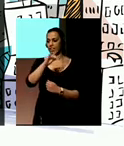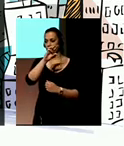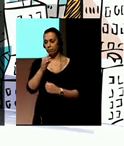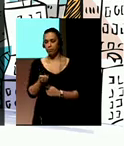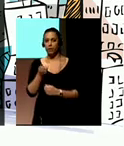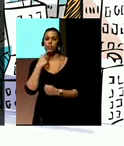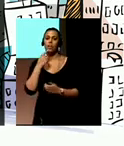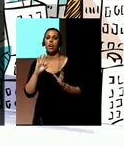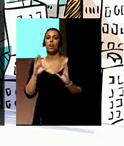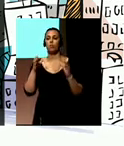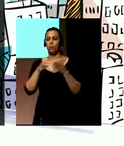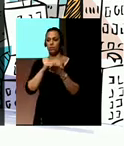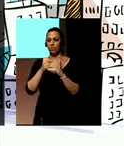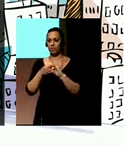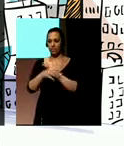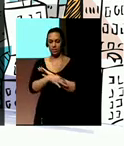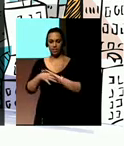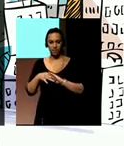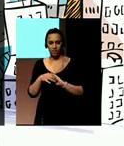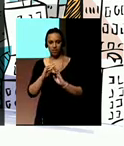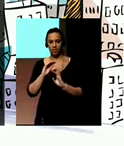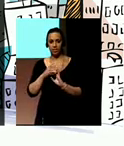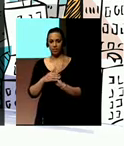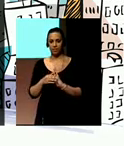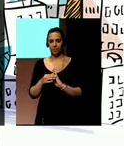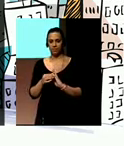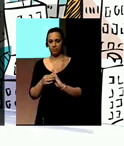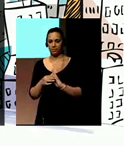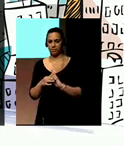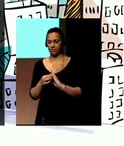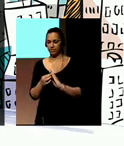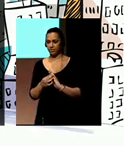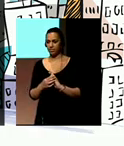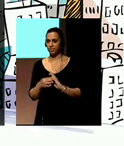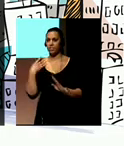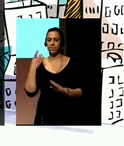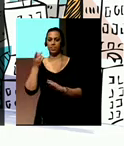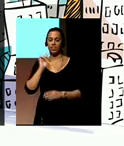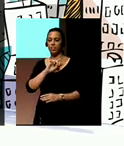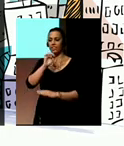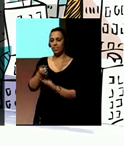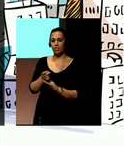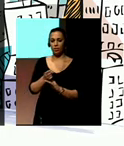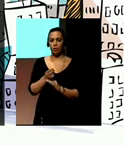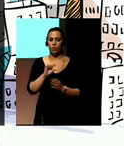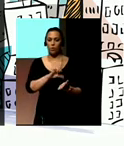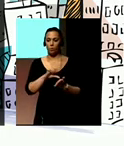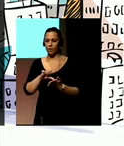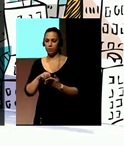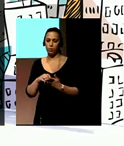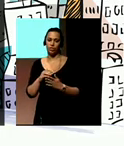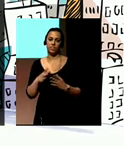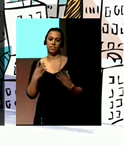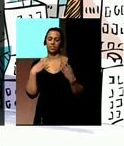I'm part of the DIPA, the Aggregation of Architects to Defend the Historical Heritage, and I am the